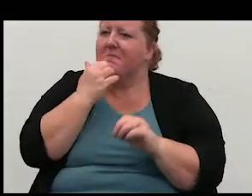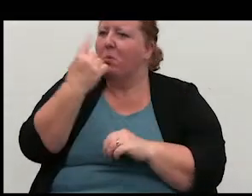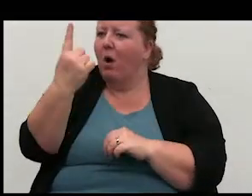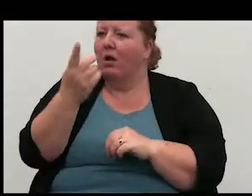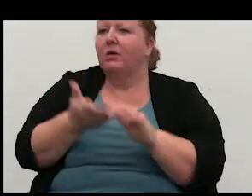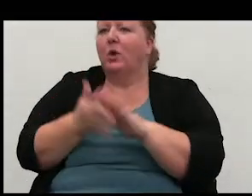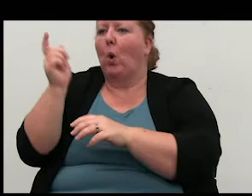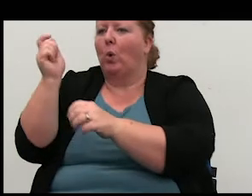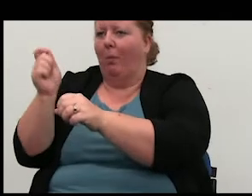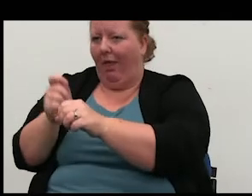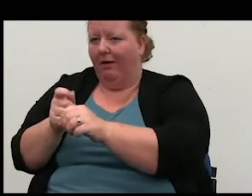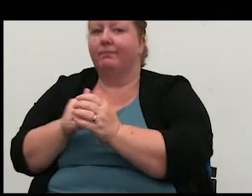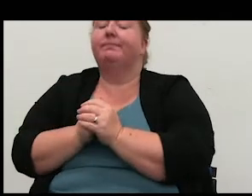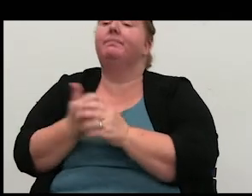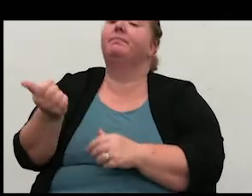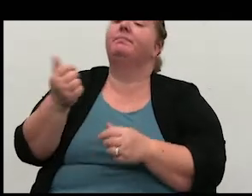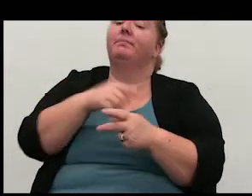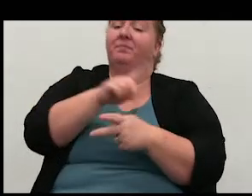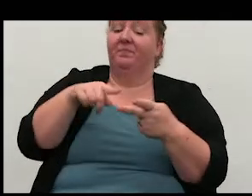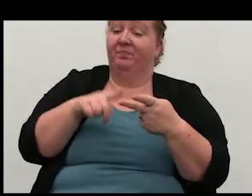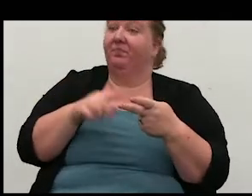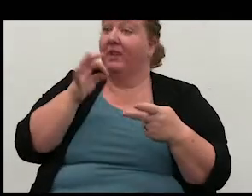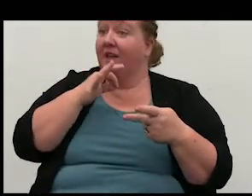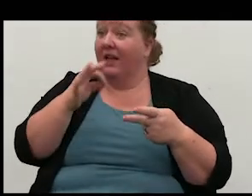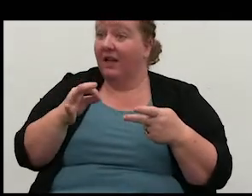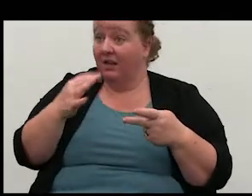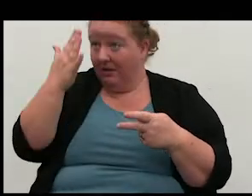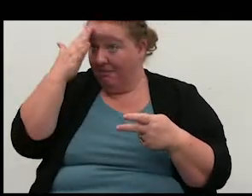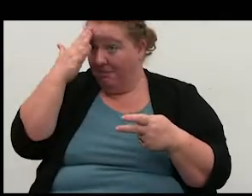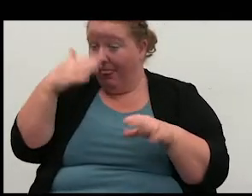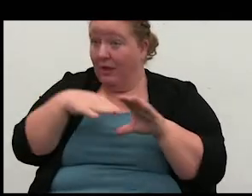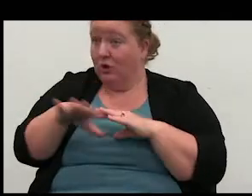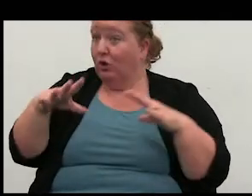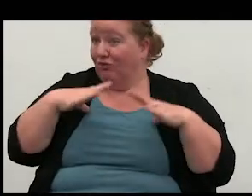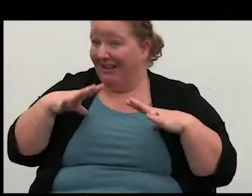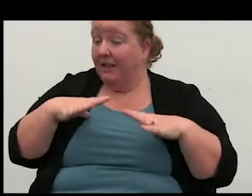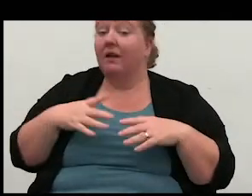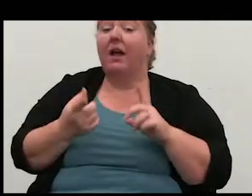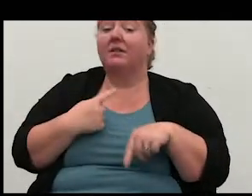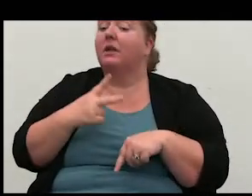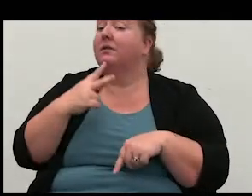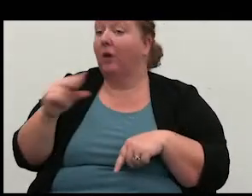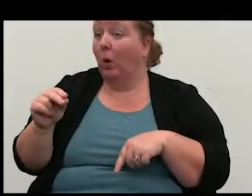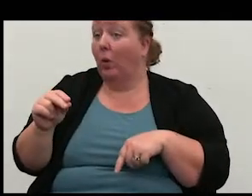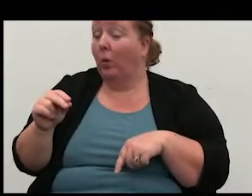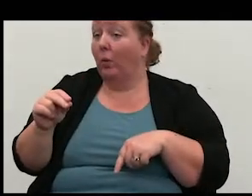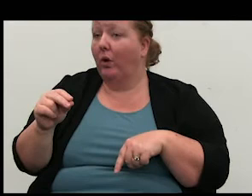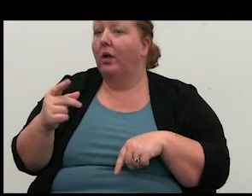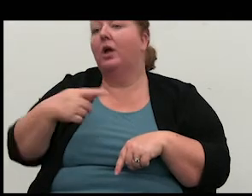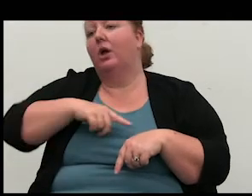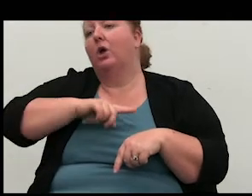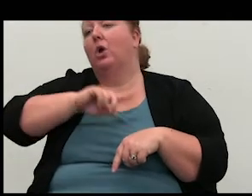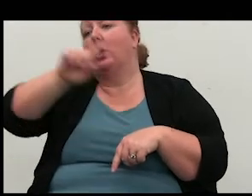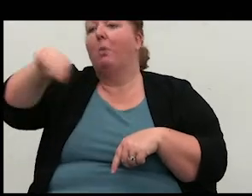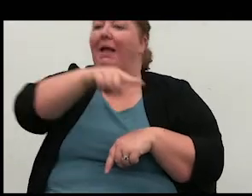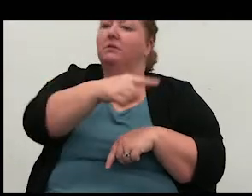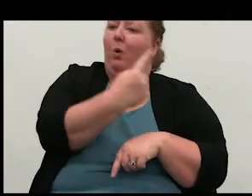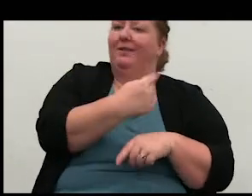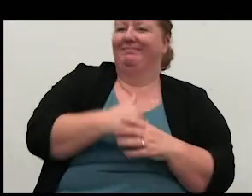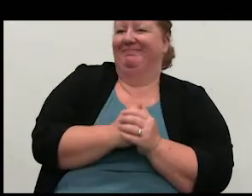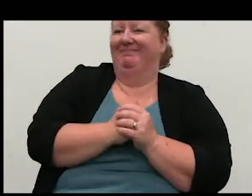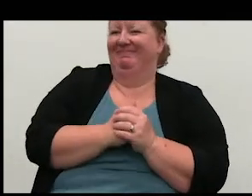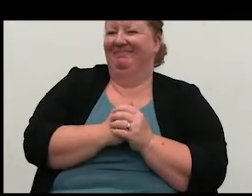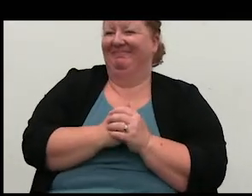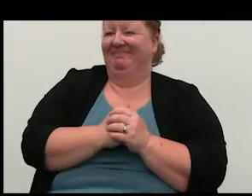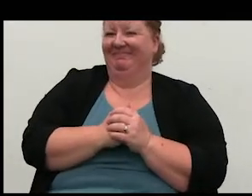to the cobblers. Number two, ask if mother's shoes are ready. If the answer is no, go back to